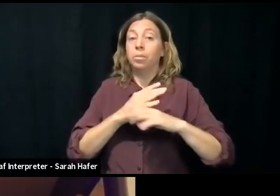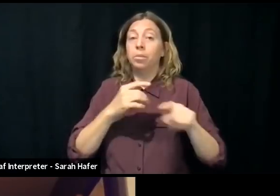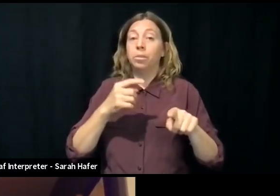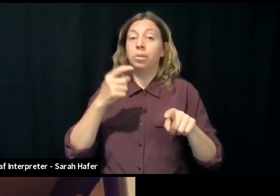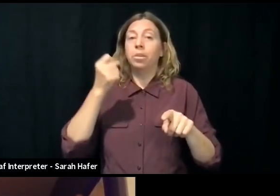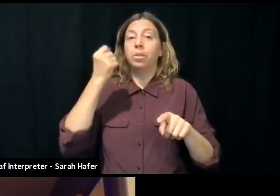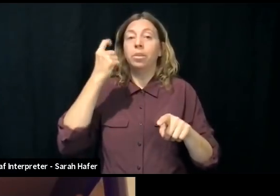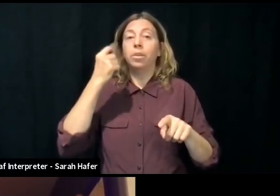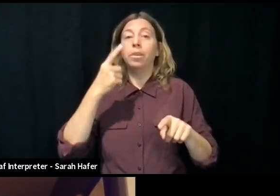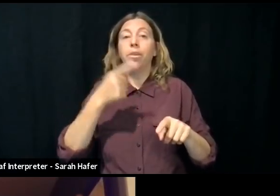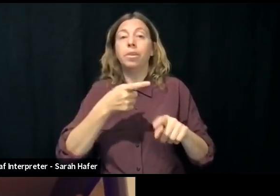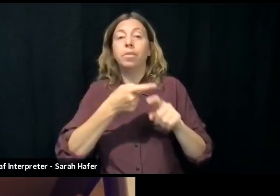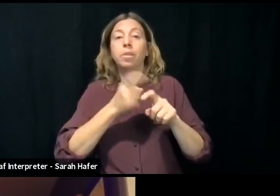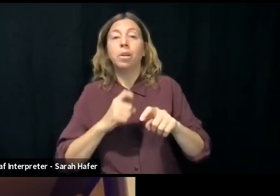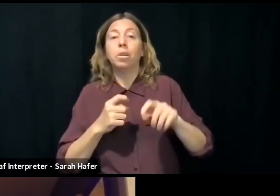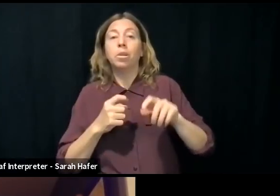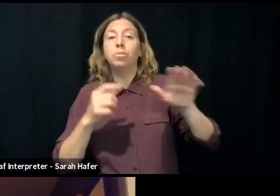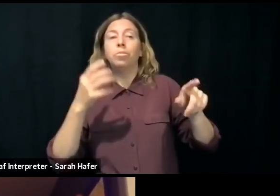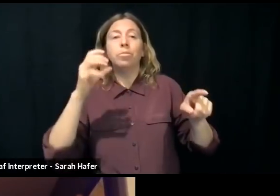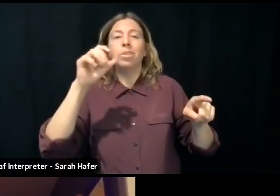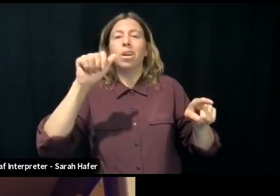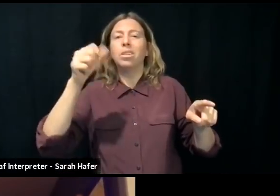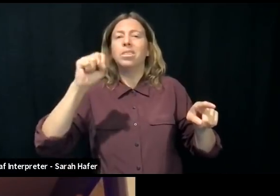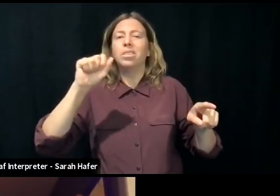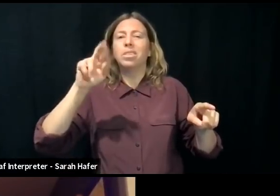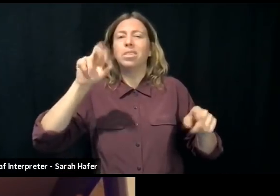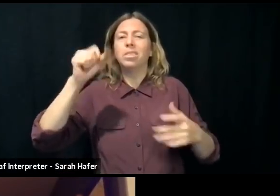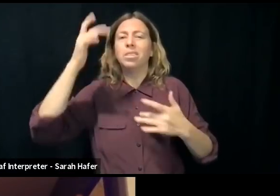SARS virus is different?